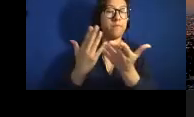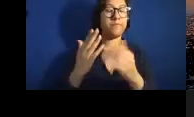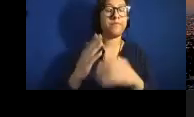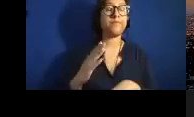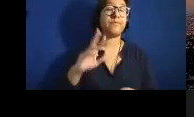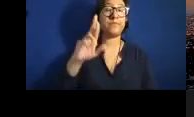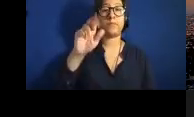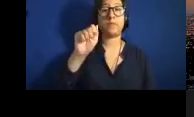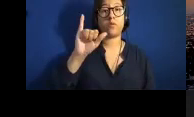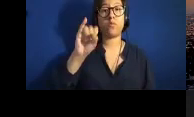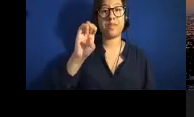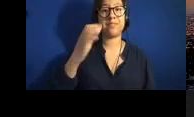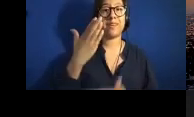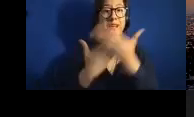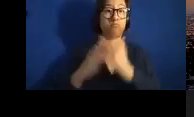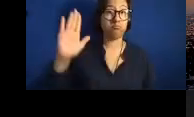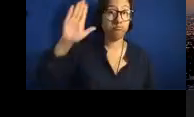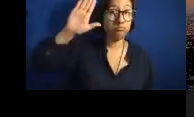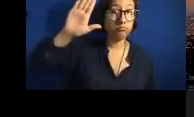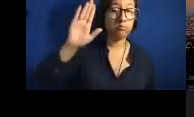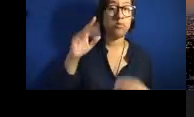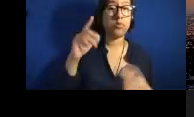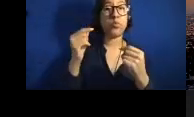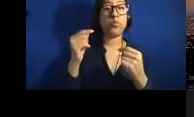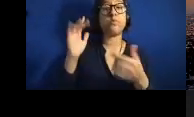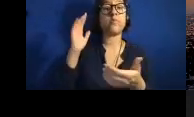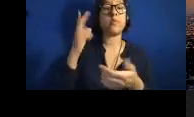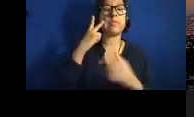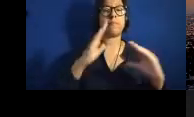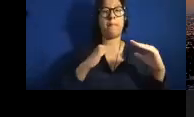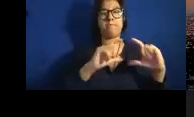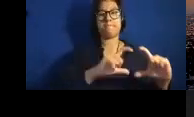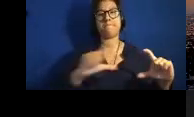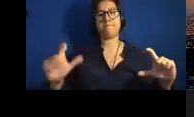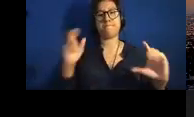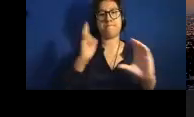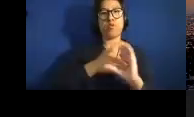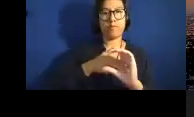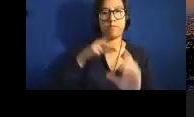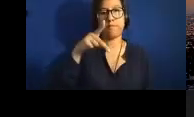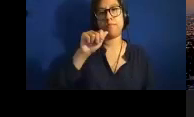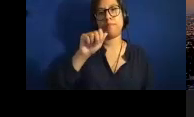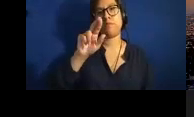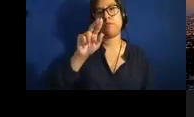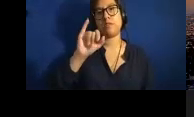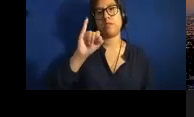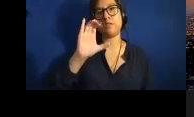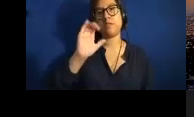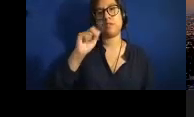hand. You should be able to click on participants or participant, etc. And there should be an option if you look around for raising your